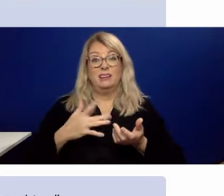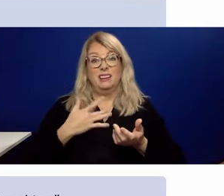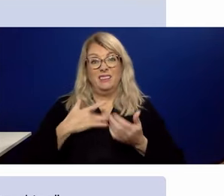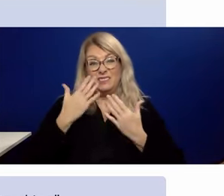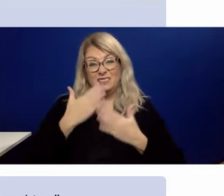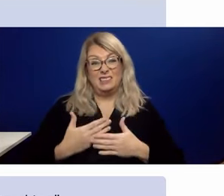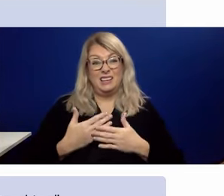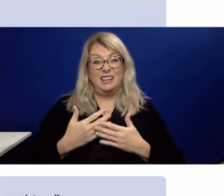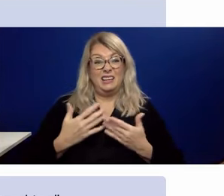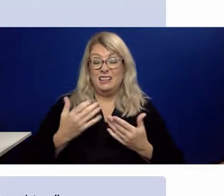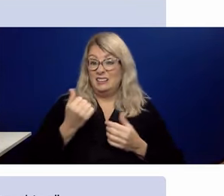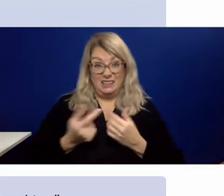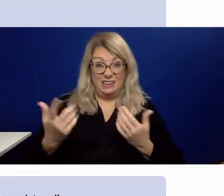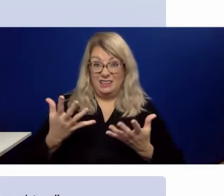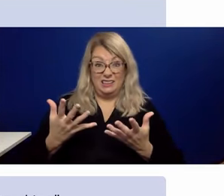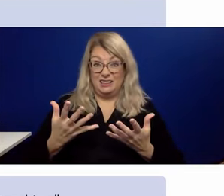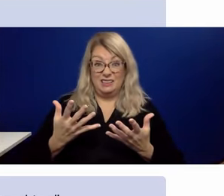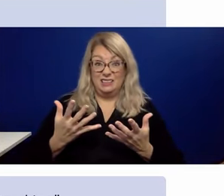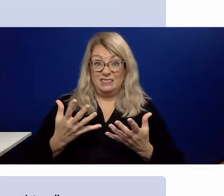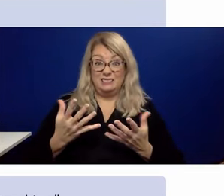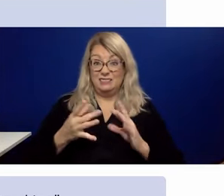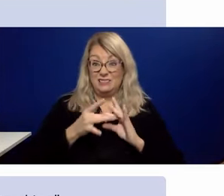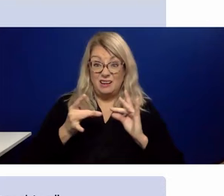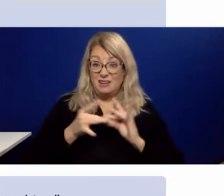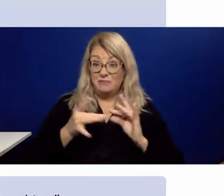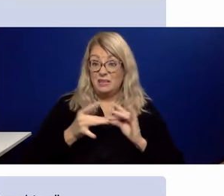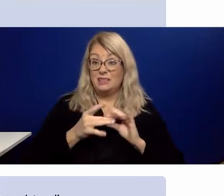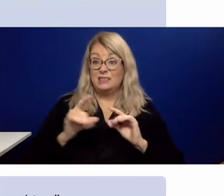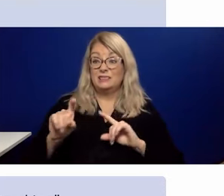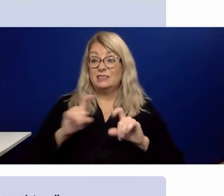Anything about these? Anybody want to make a comment? We have time for one